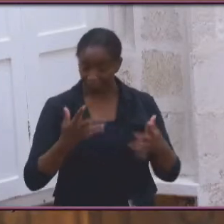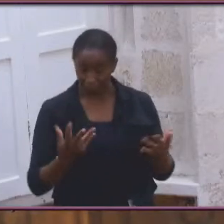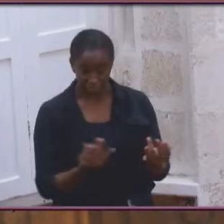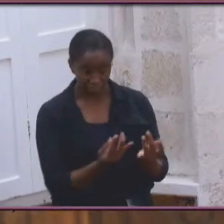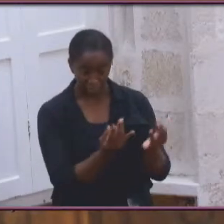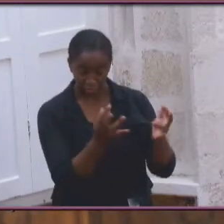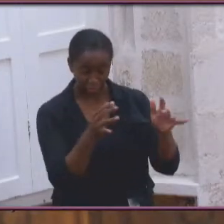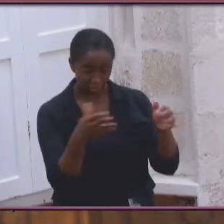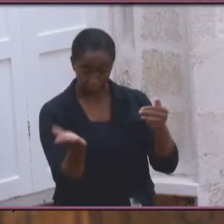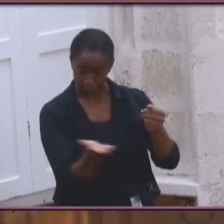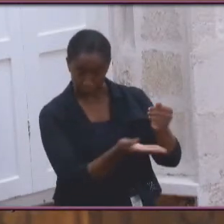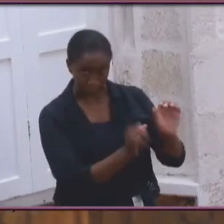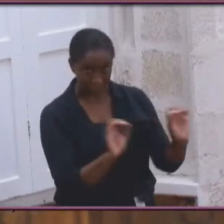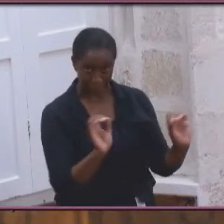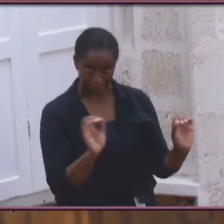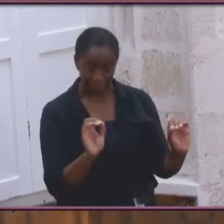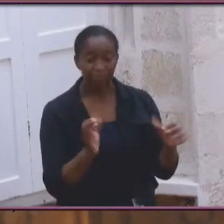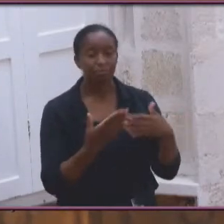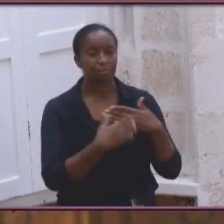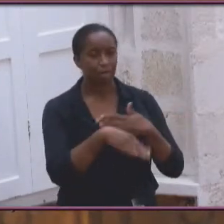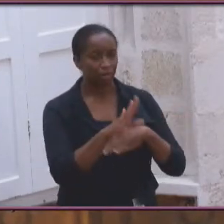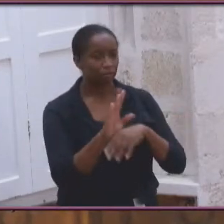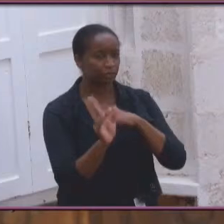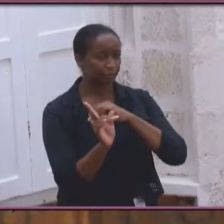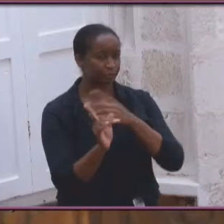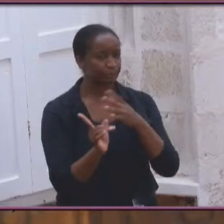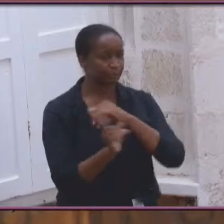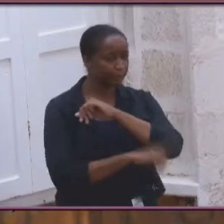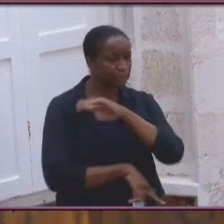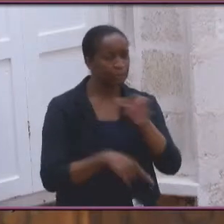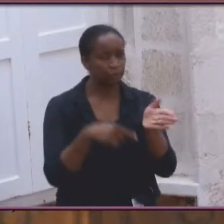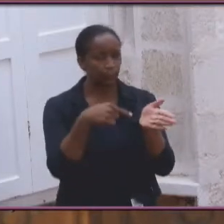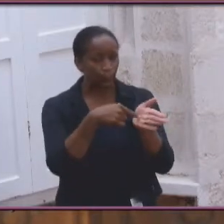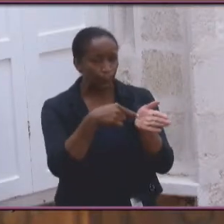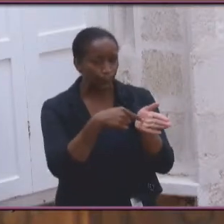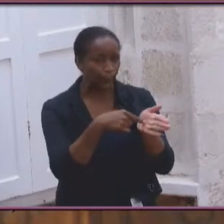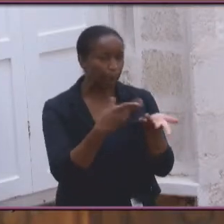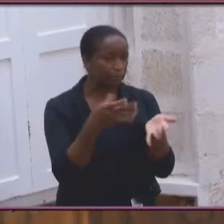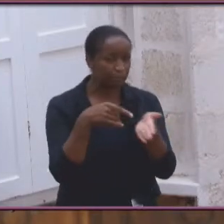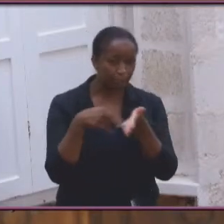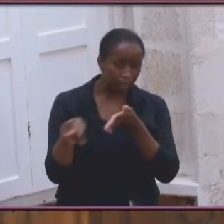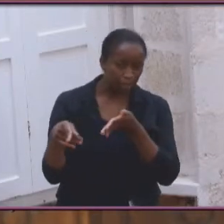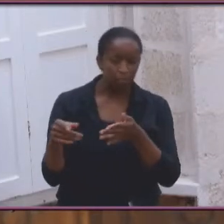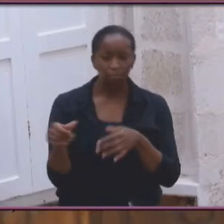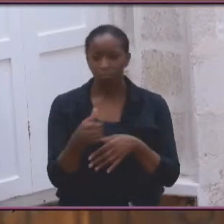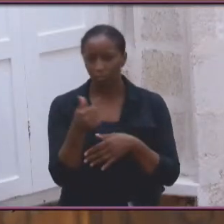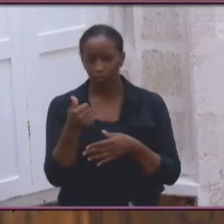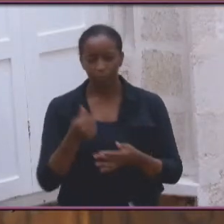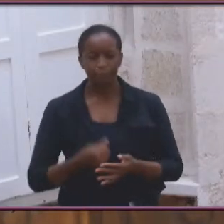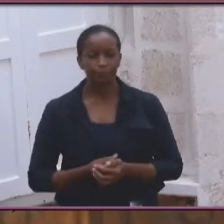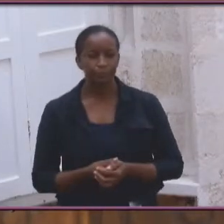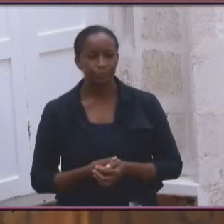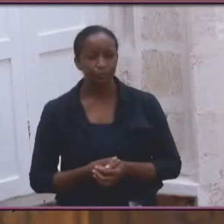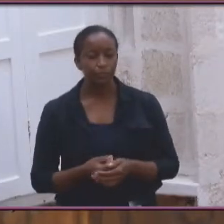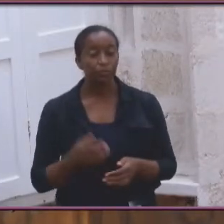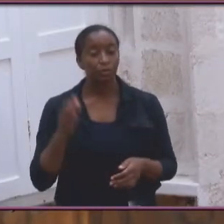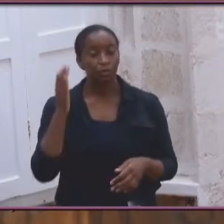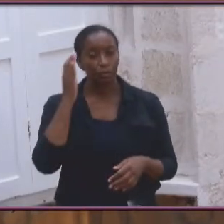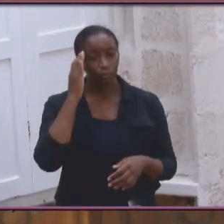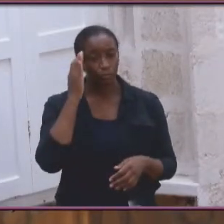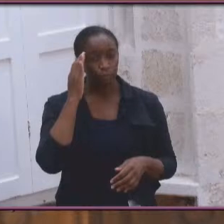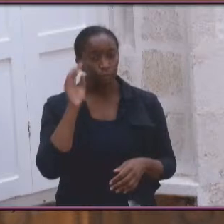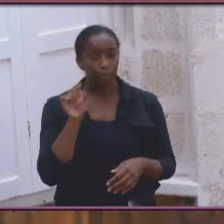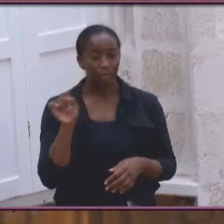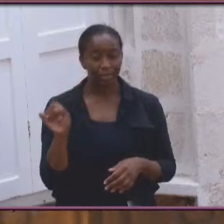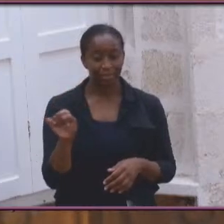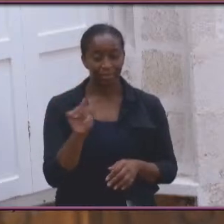also, you can appeal in certain circumstances. And I must say that certain elderly people and people like this, the Ministry of